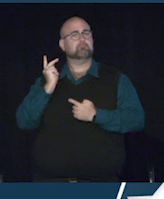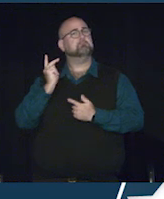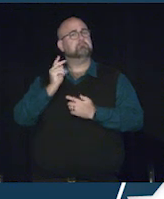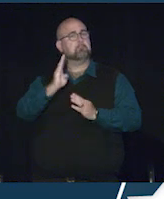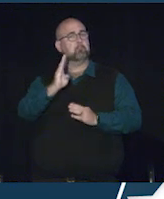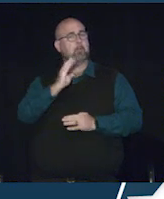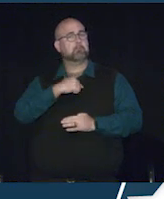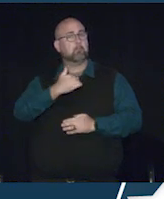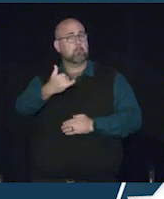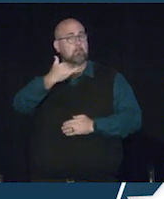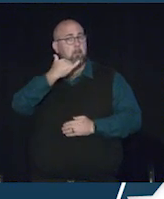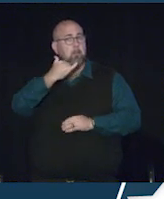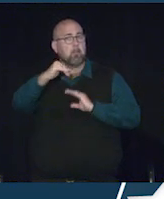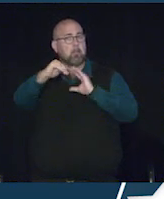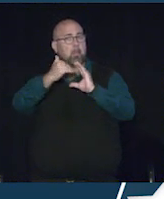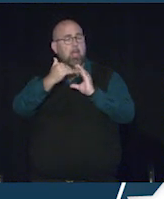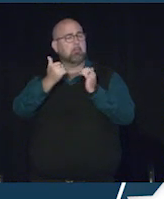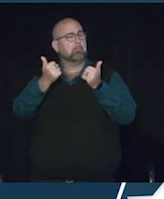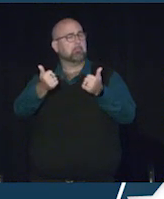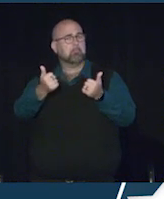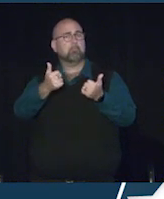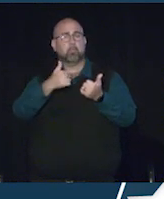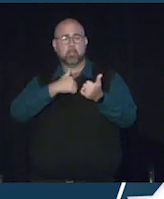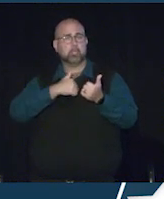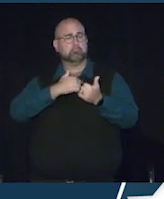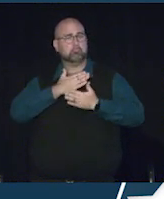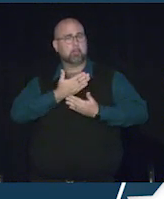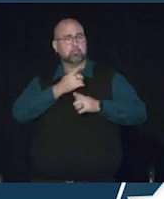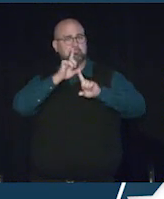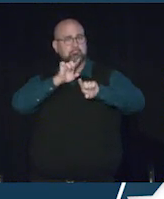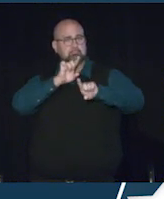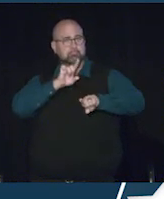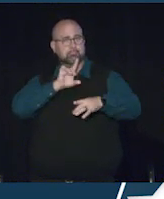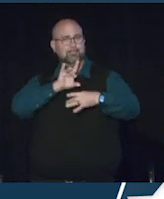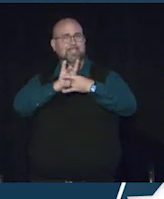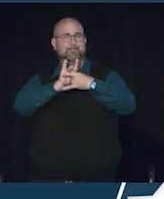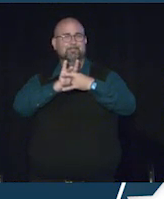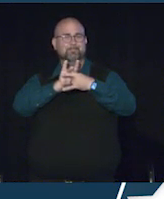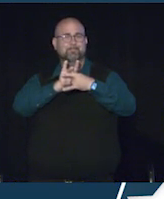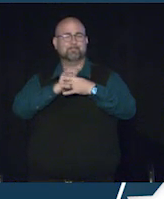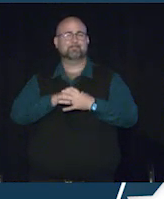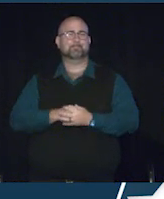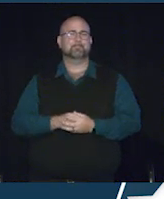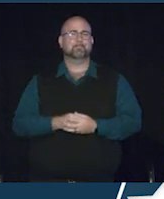by phone or email. We're happy to take your questions and connect with you that way.